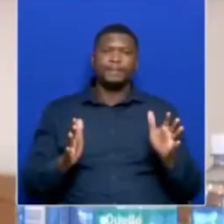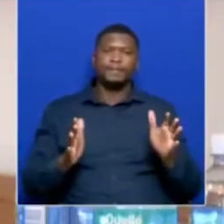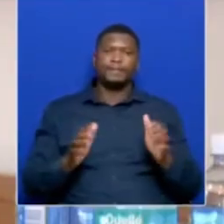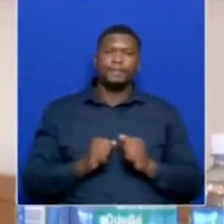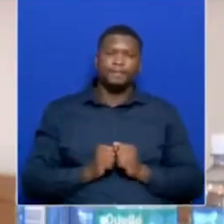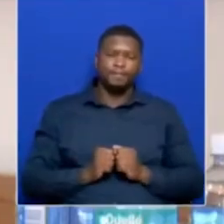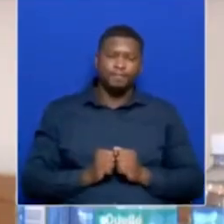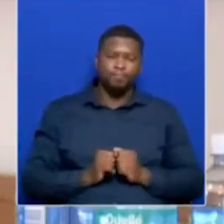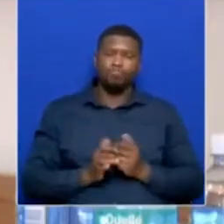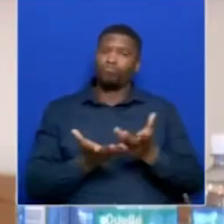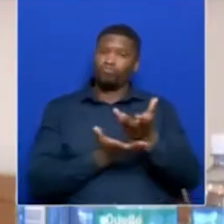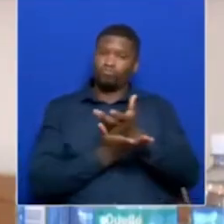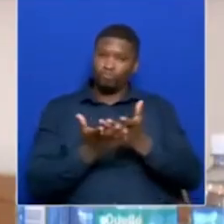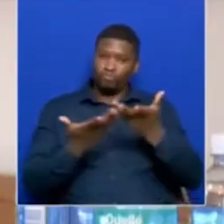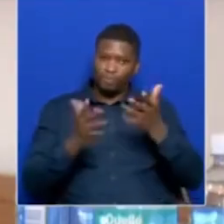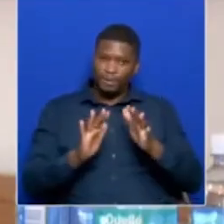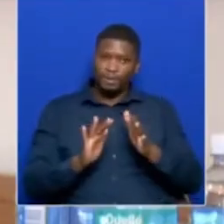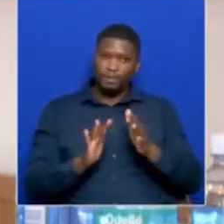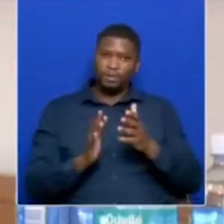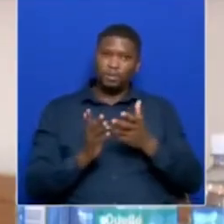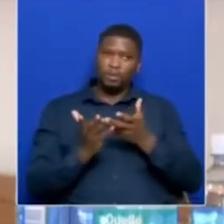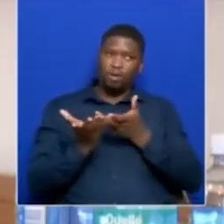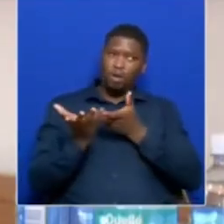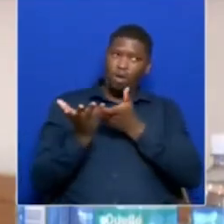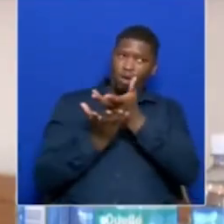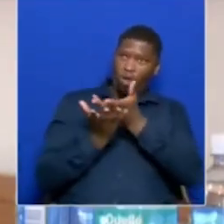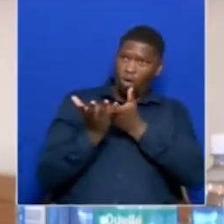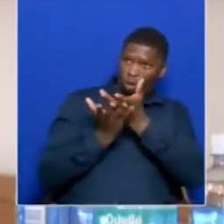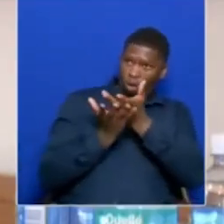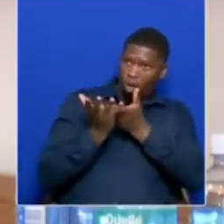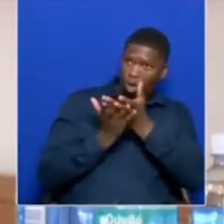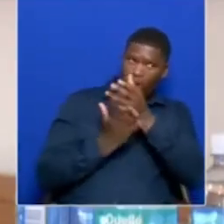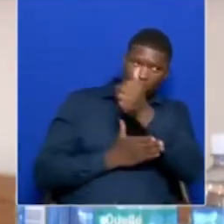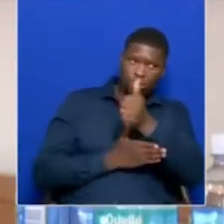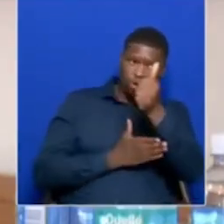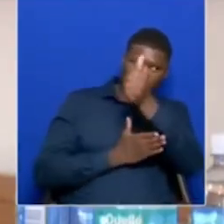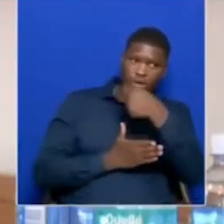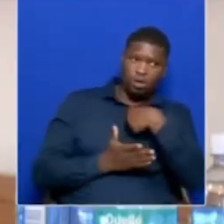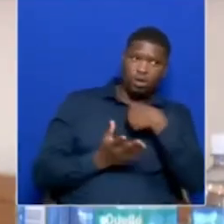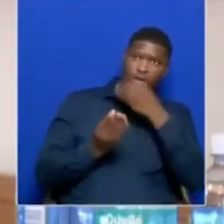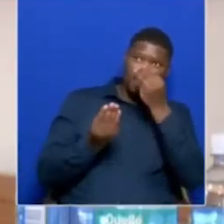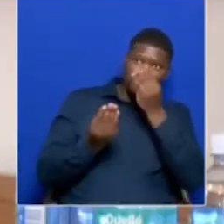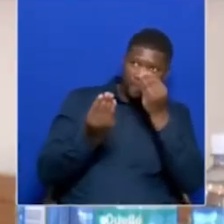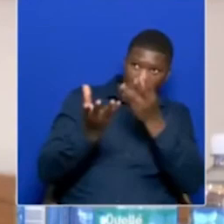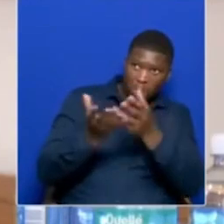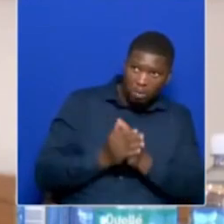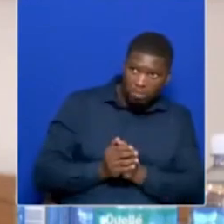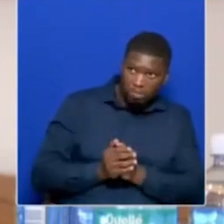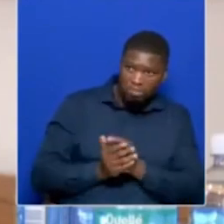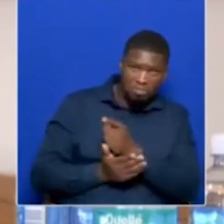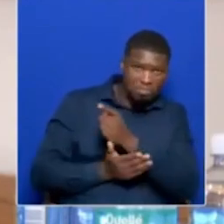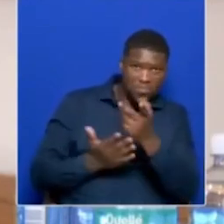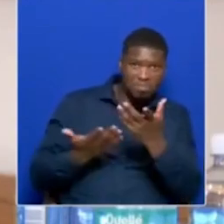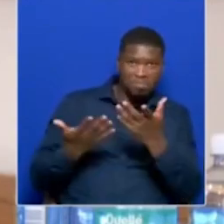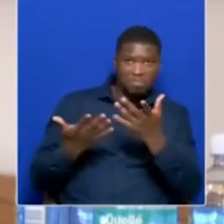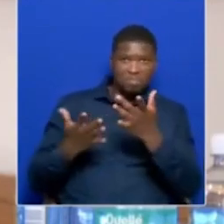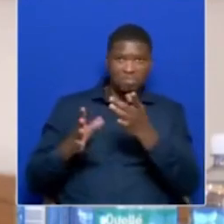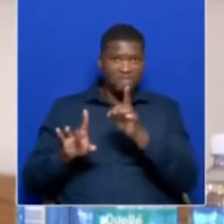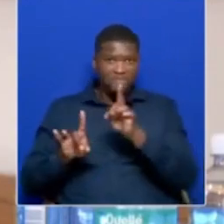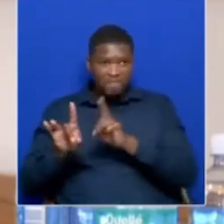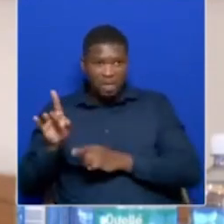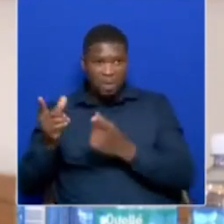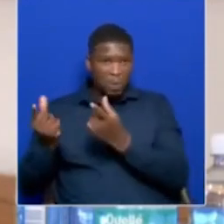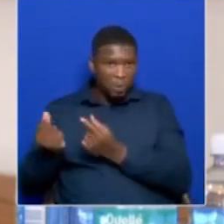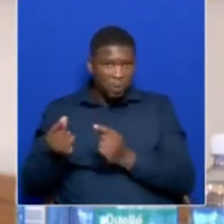communicating the assassination plot to your superiors, and you indicated that they failed to do anything to